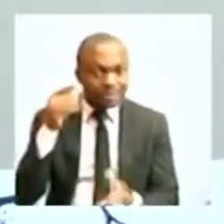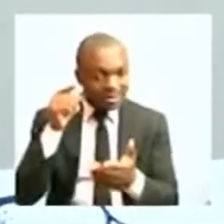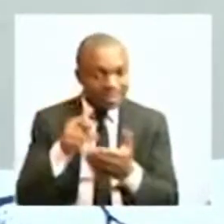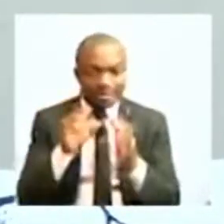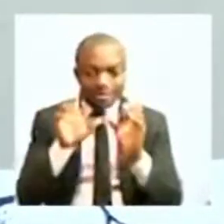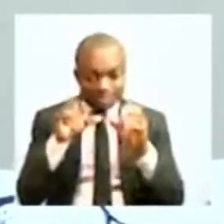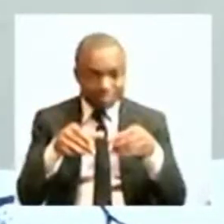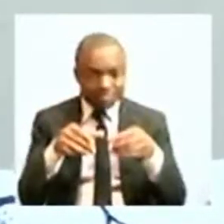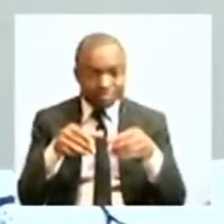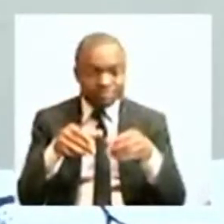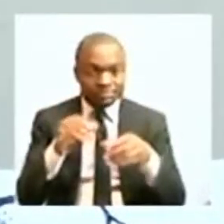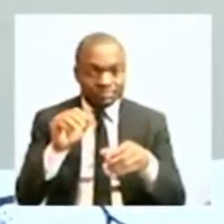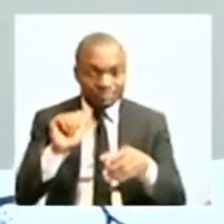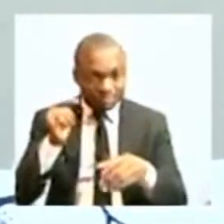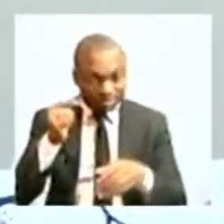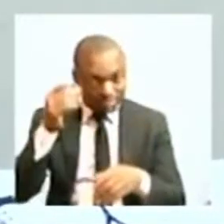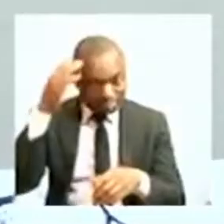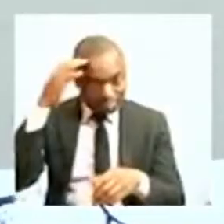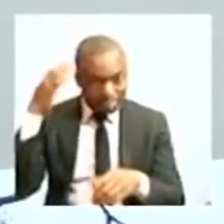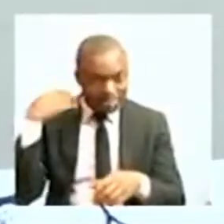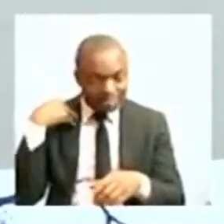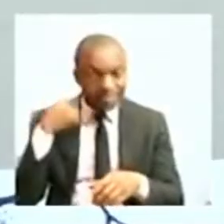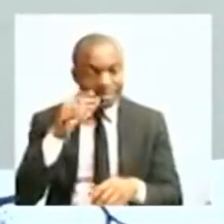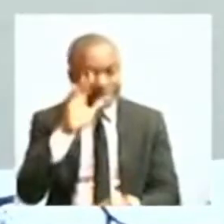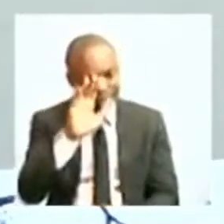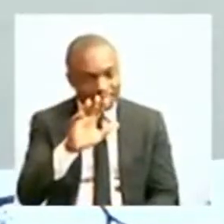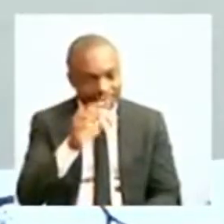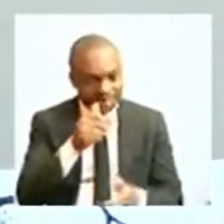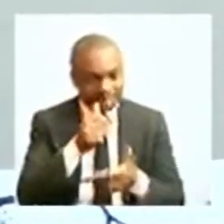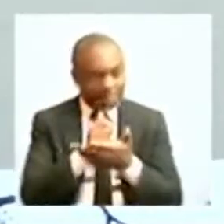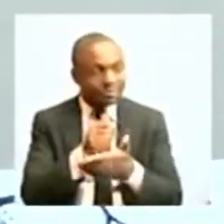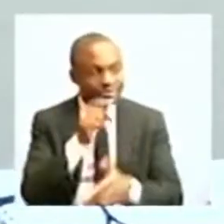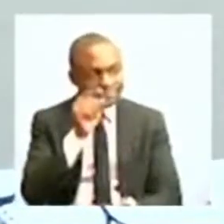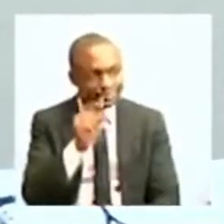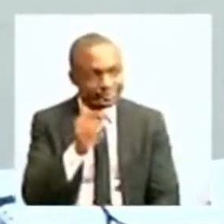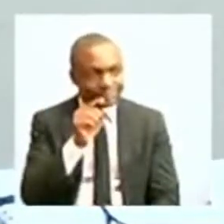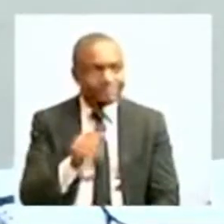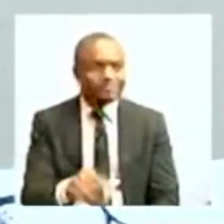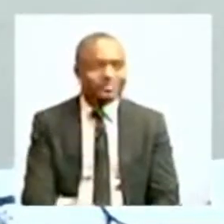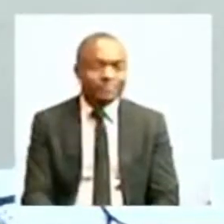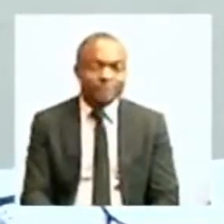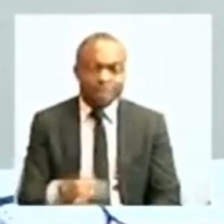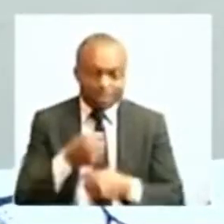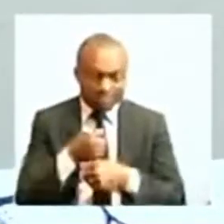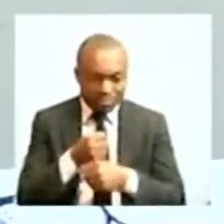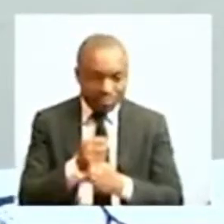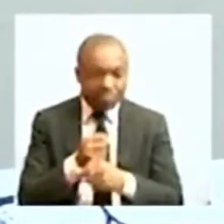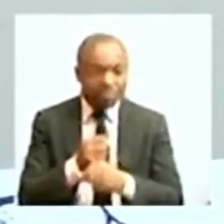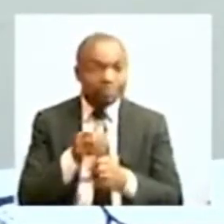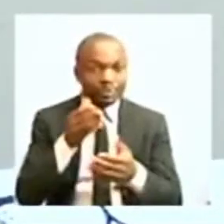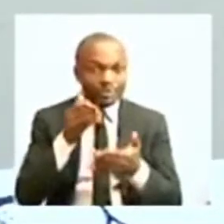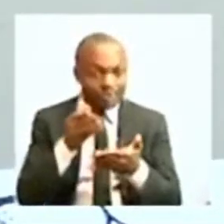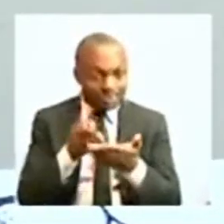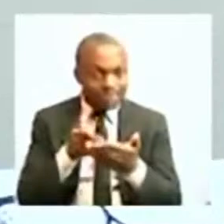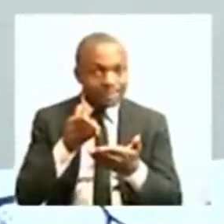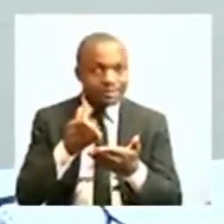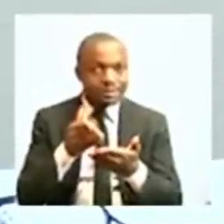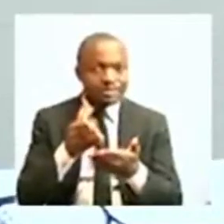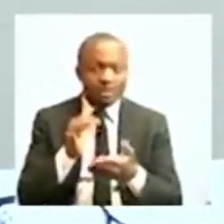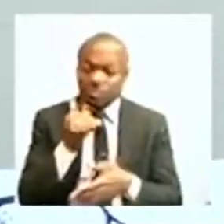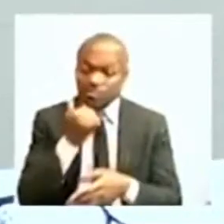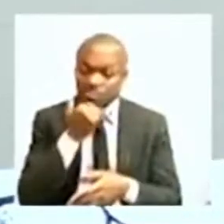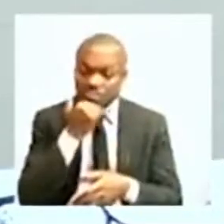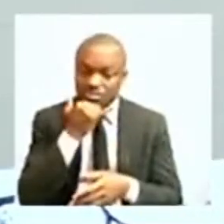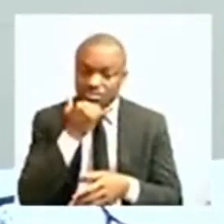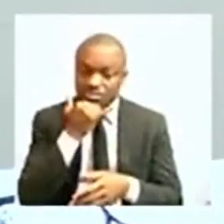committee of yours and the AG's office is there to help you making these criminal